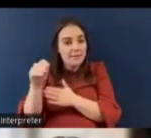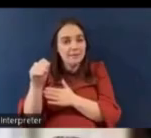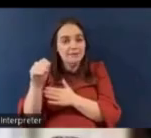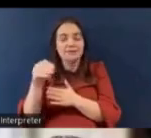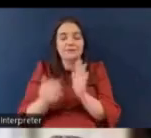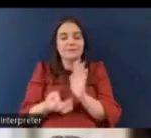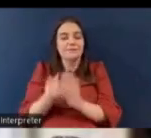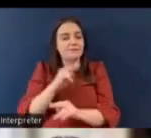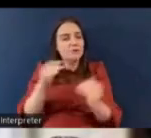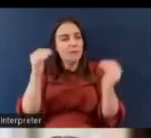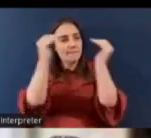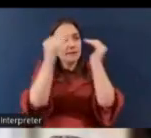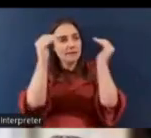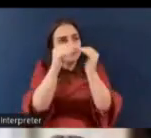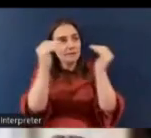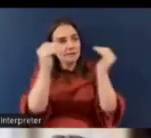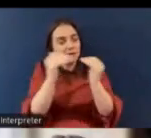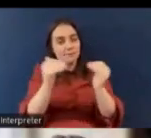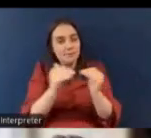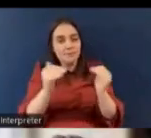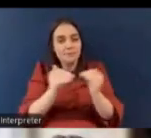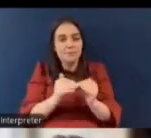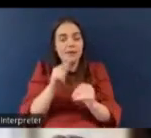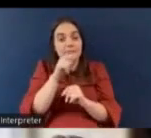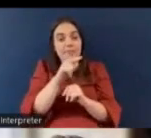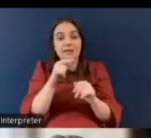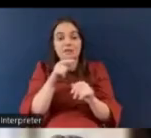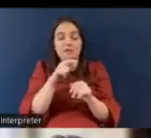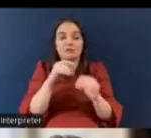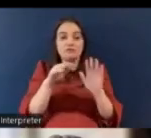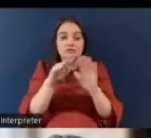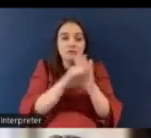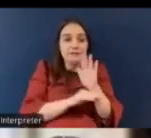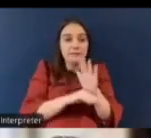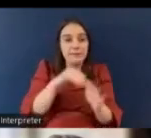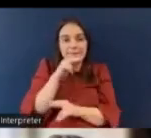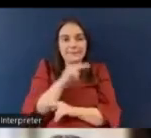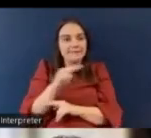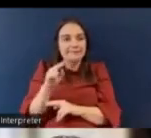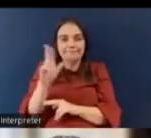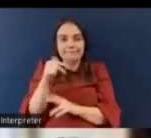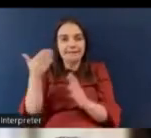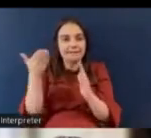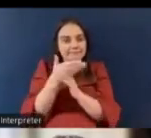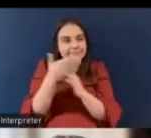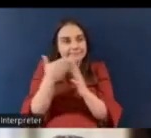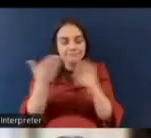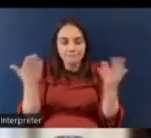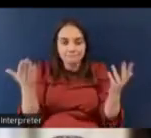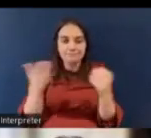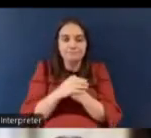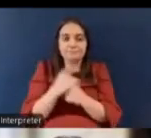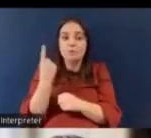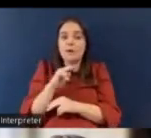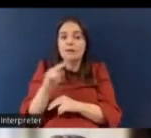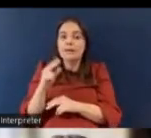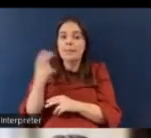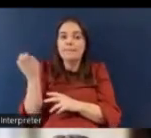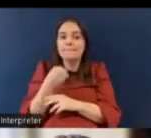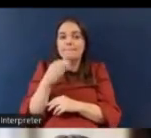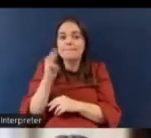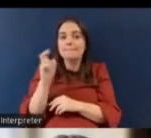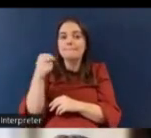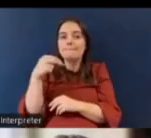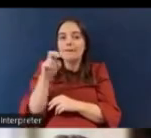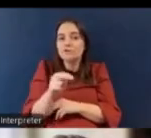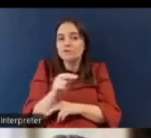you don't meet those meet that criteria, you're not eligible. And one of them is not the pension. Unfortunately, you